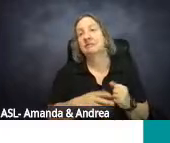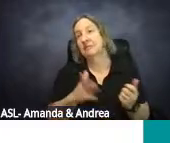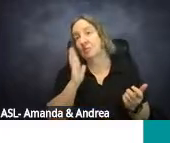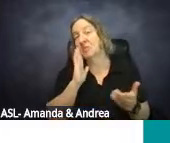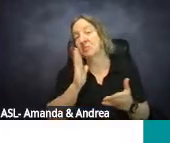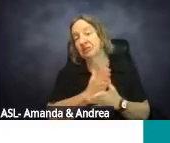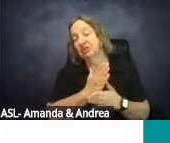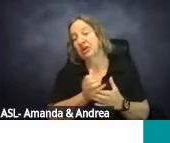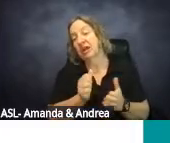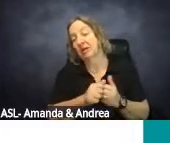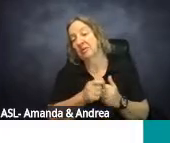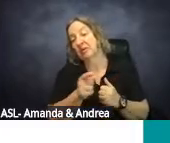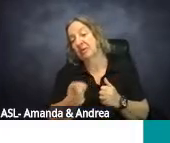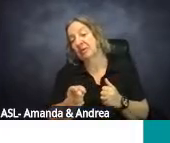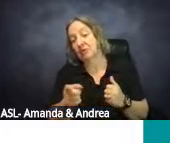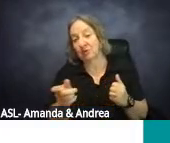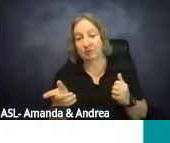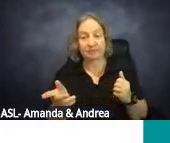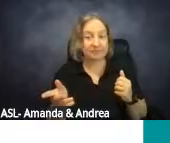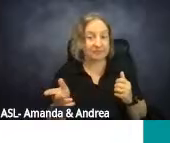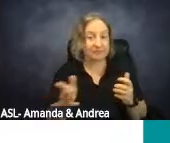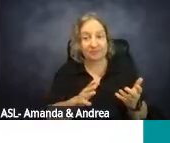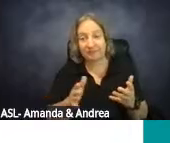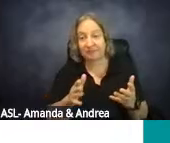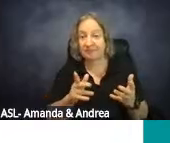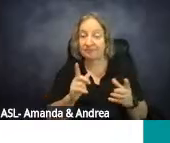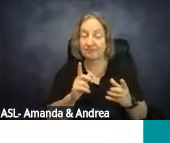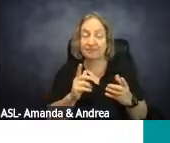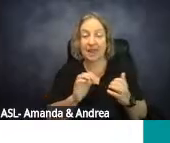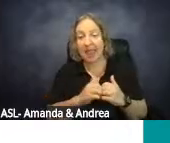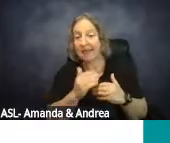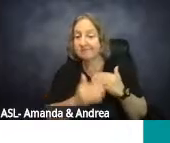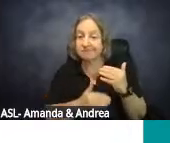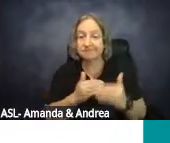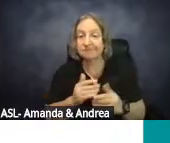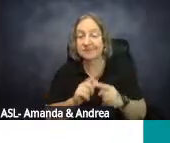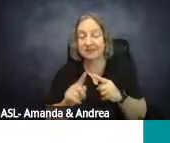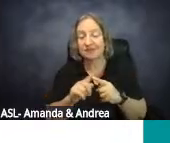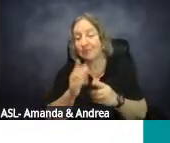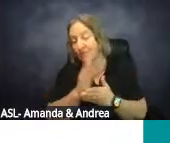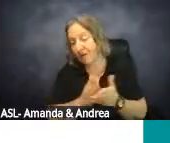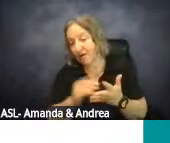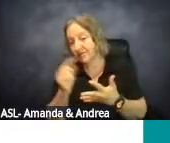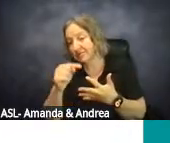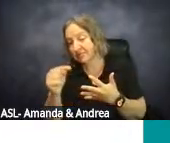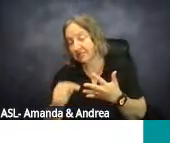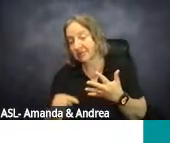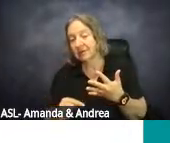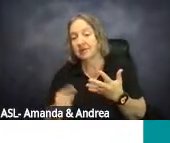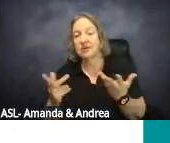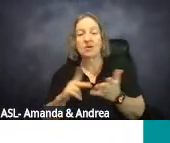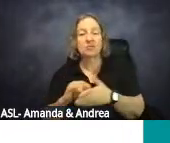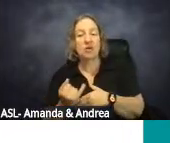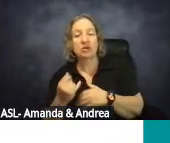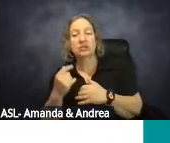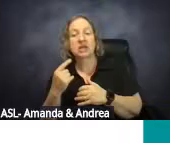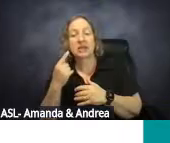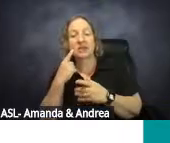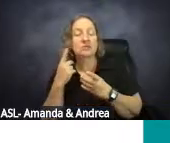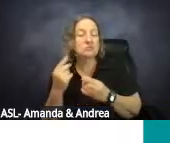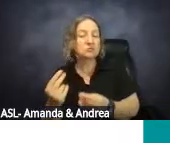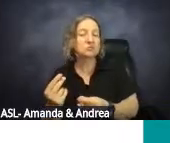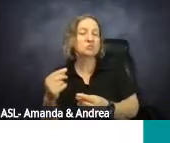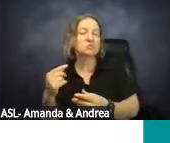of different progress on different elements, the way that the project's thinking about advancing kind of